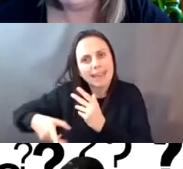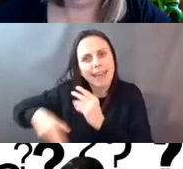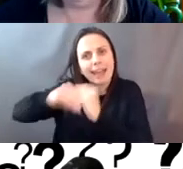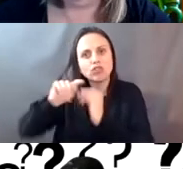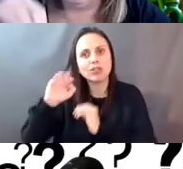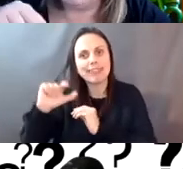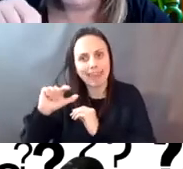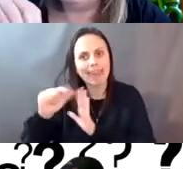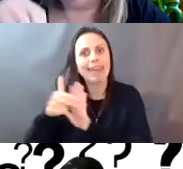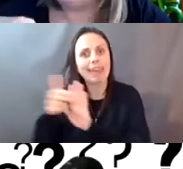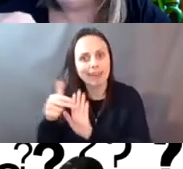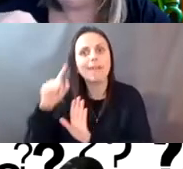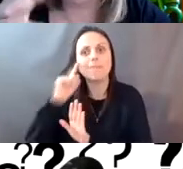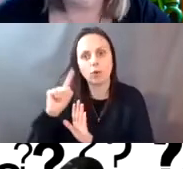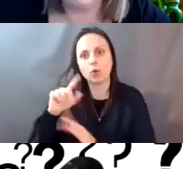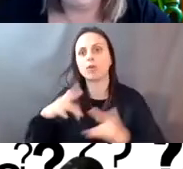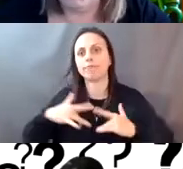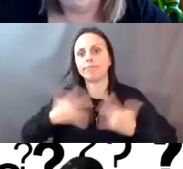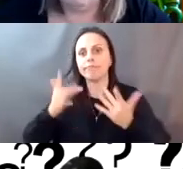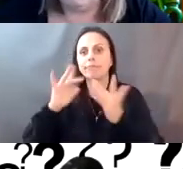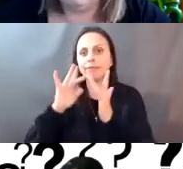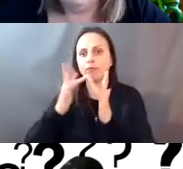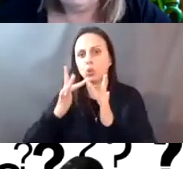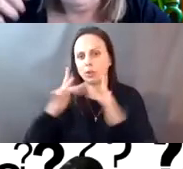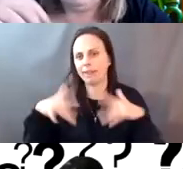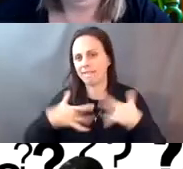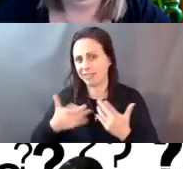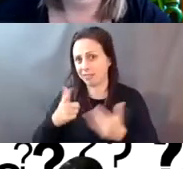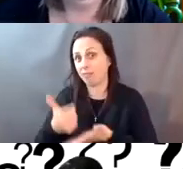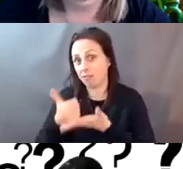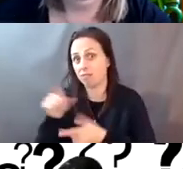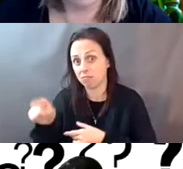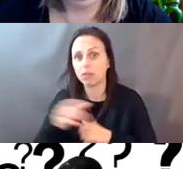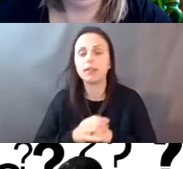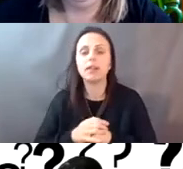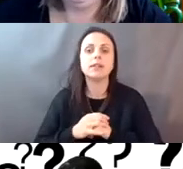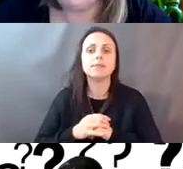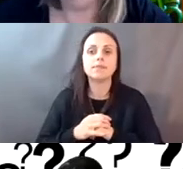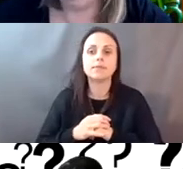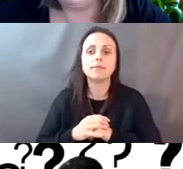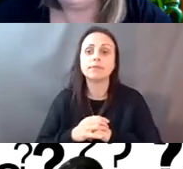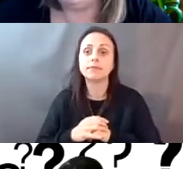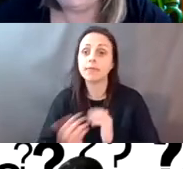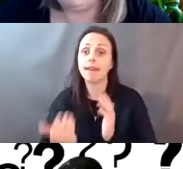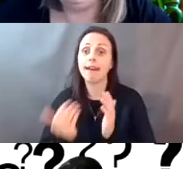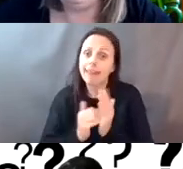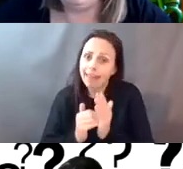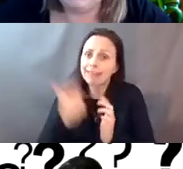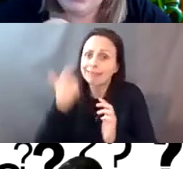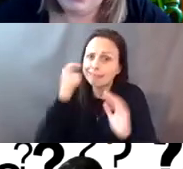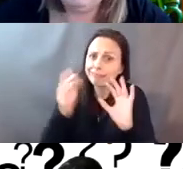tags for virtual events. So that's really helpful. I think, if you, again, like I said, you can